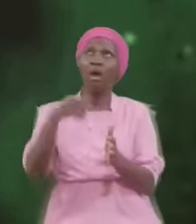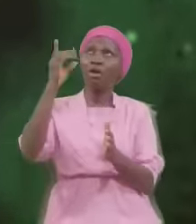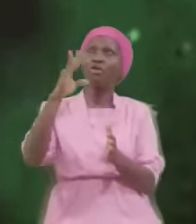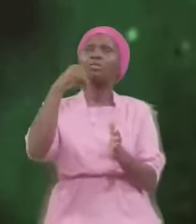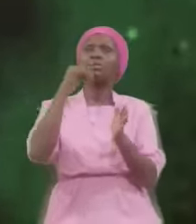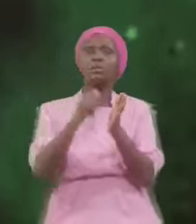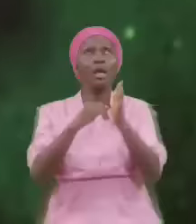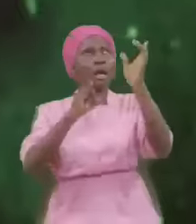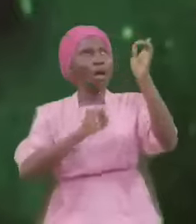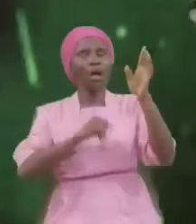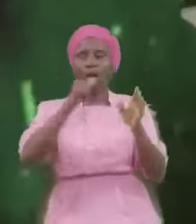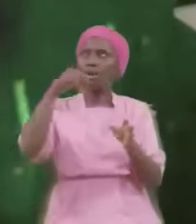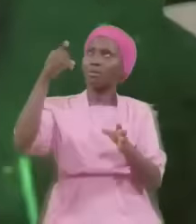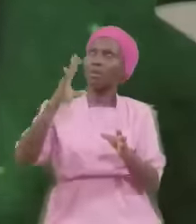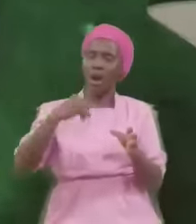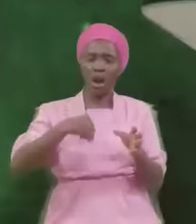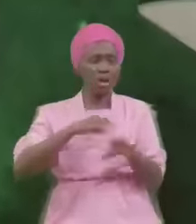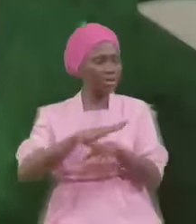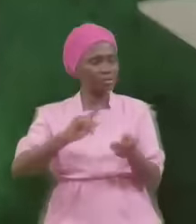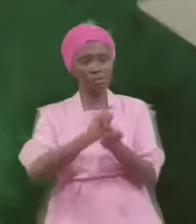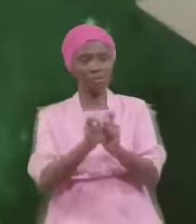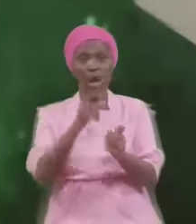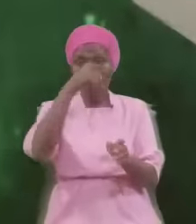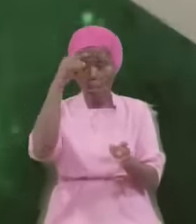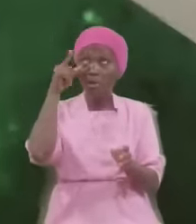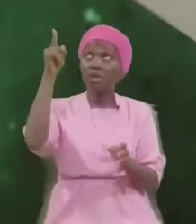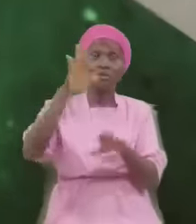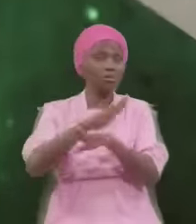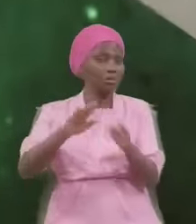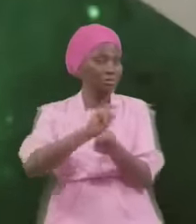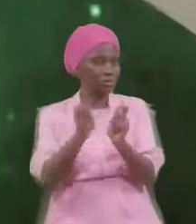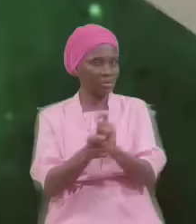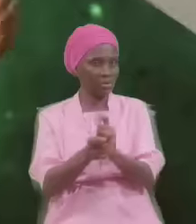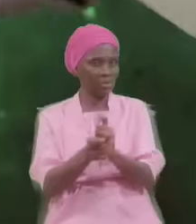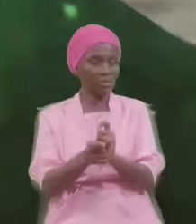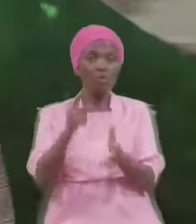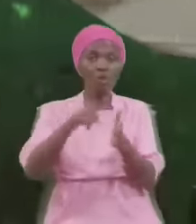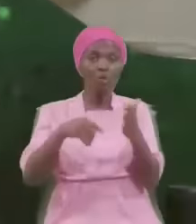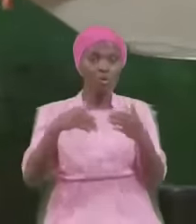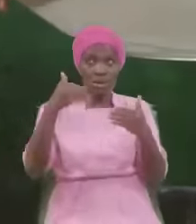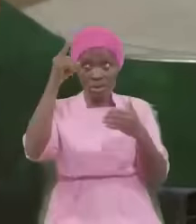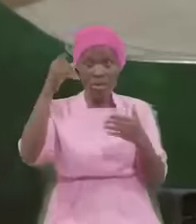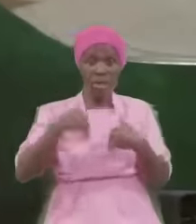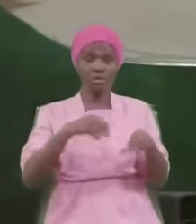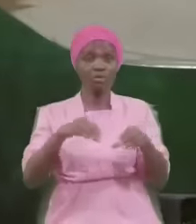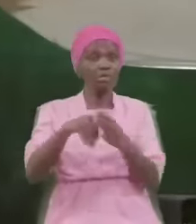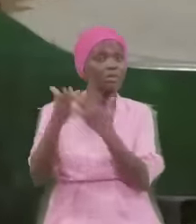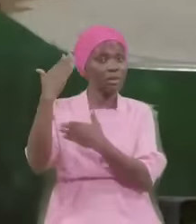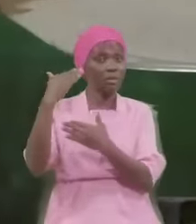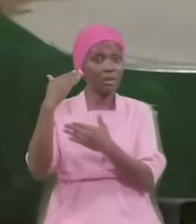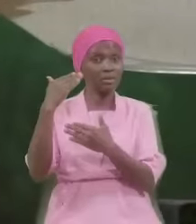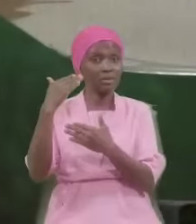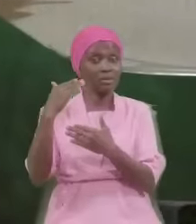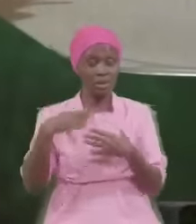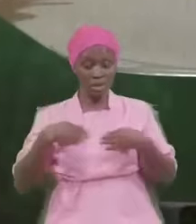I change not. And because he changes not, what he has done in the past, he healed in the